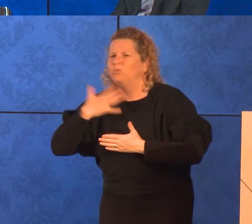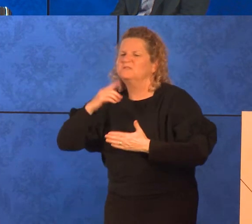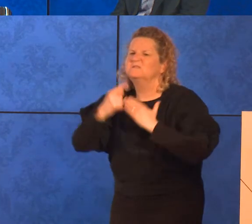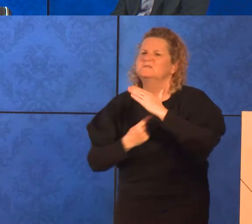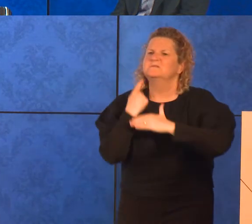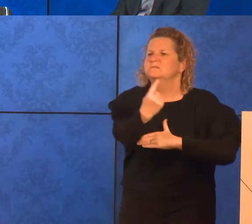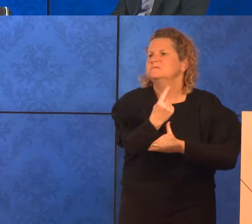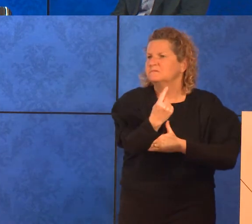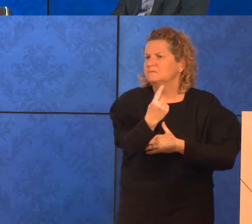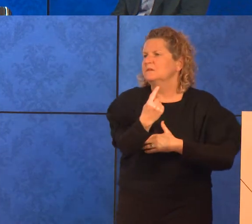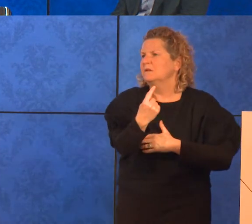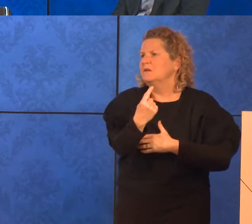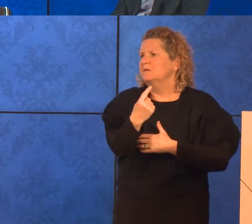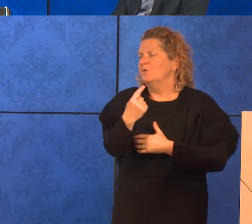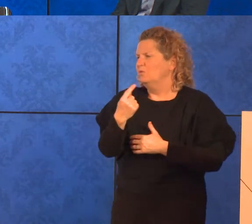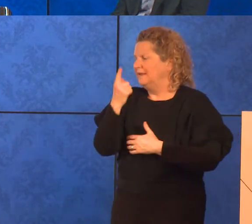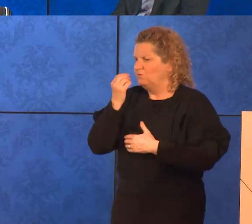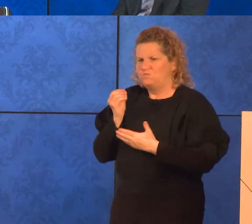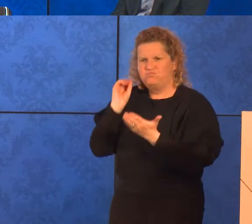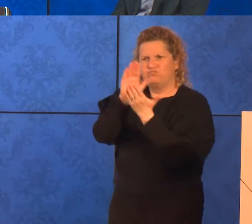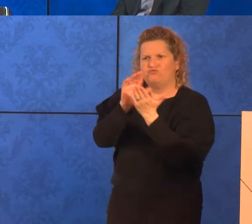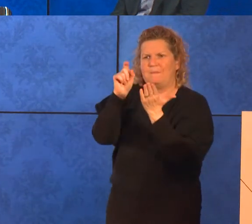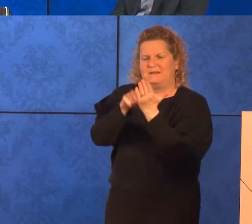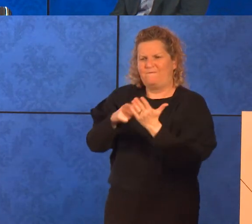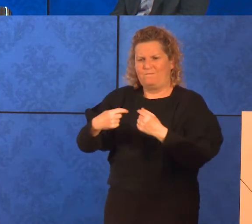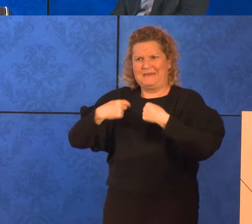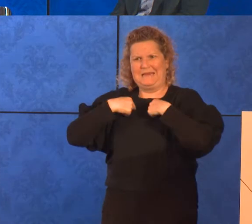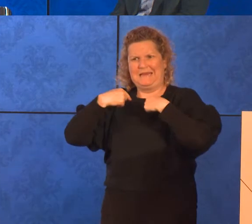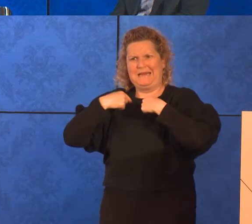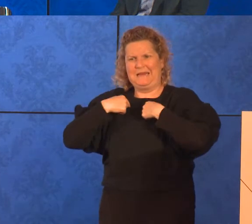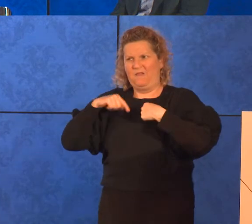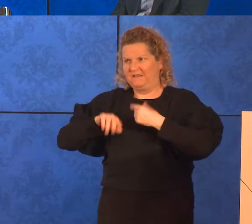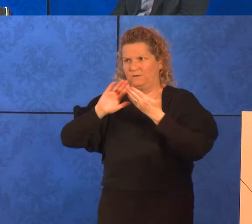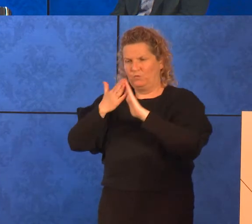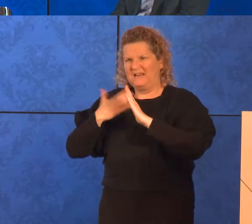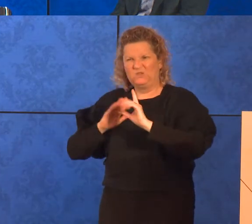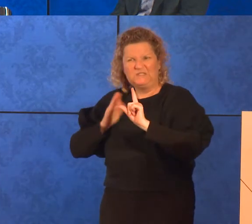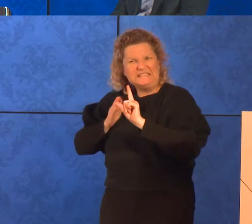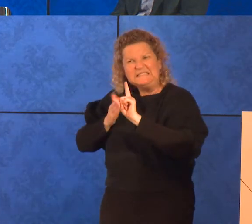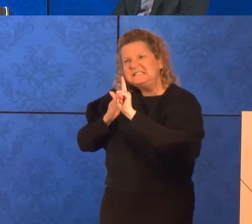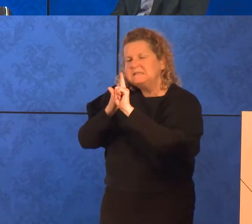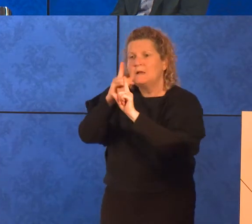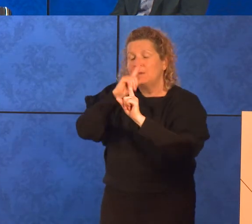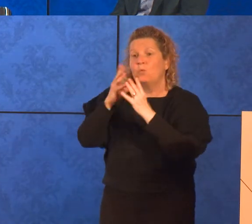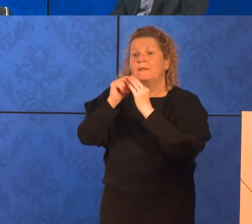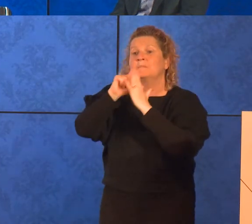bit of recommendation on my behalf that we as a community need to strive that people with disabilities can